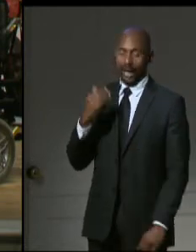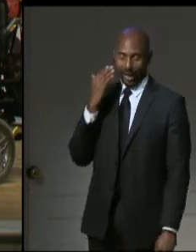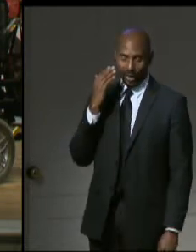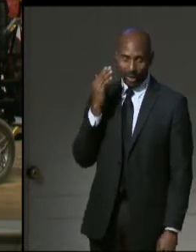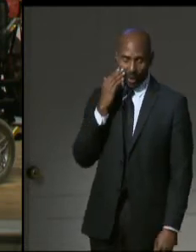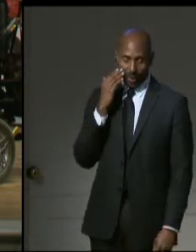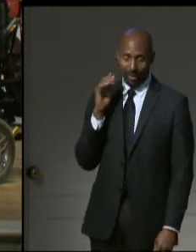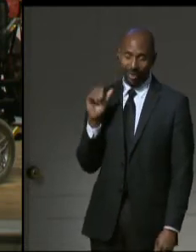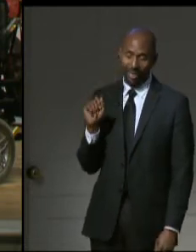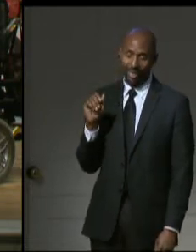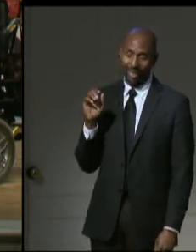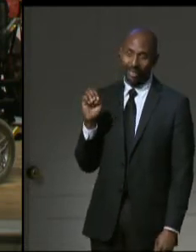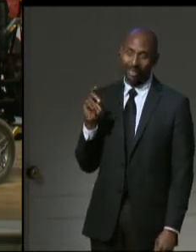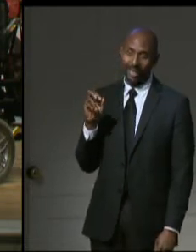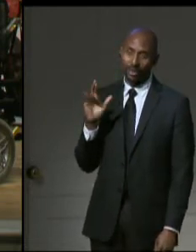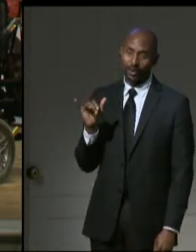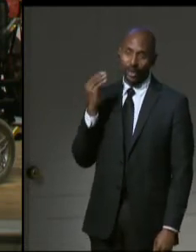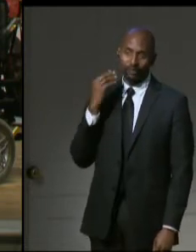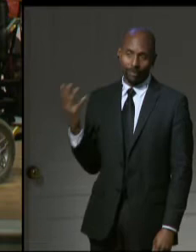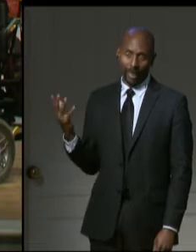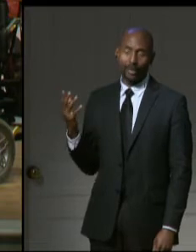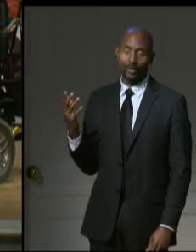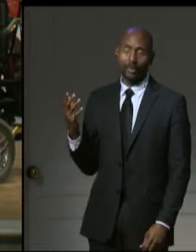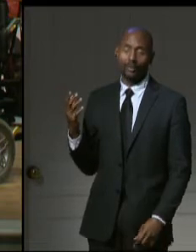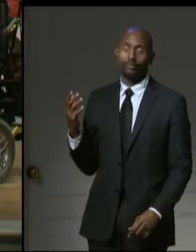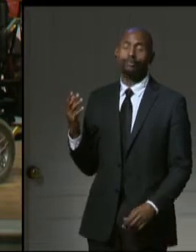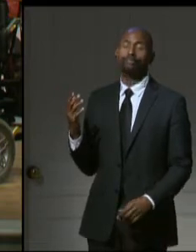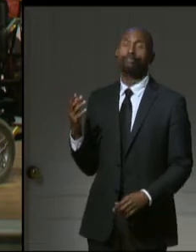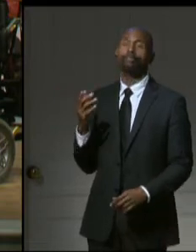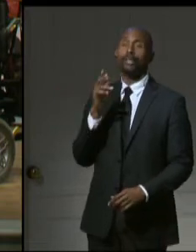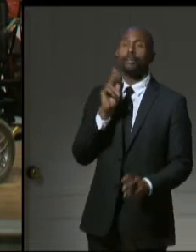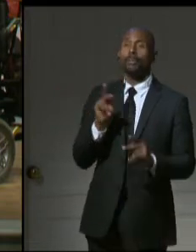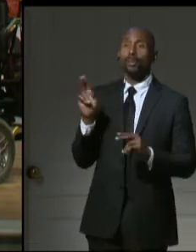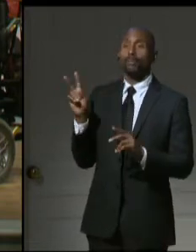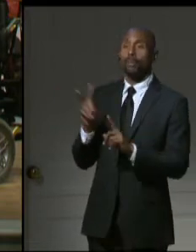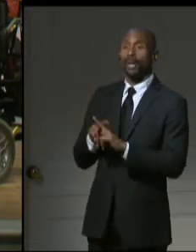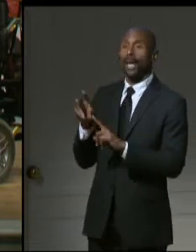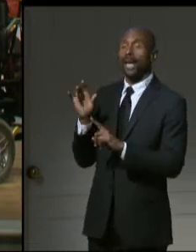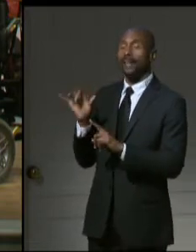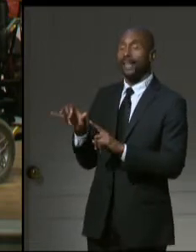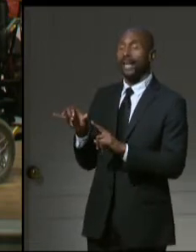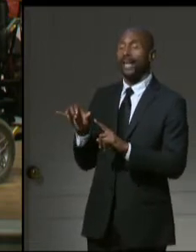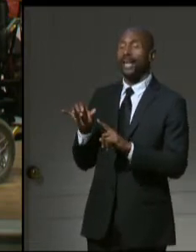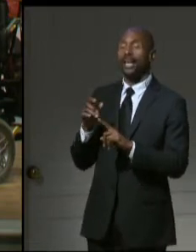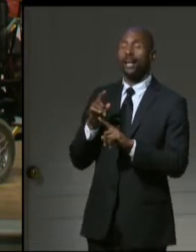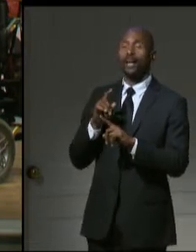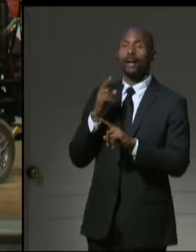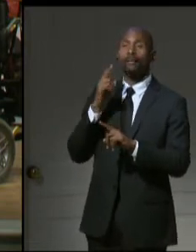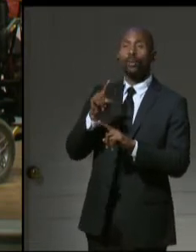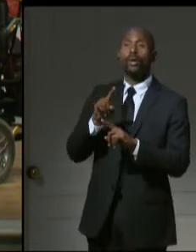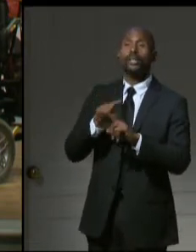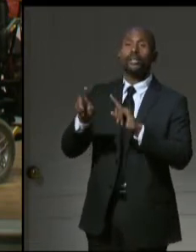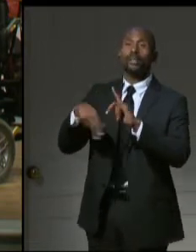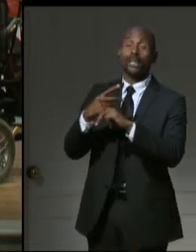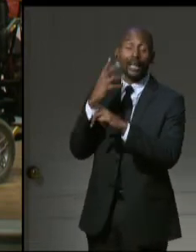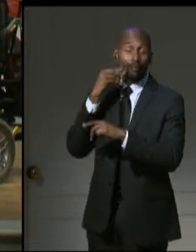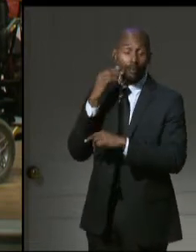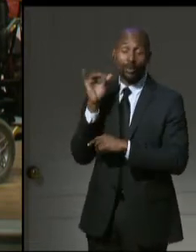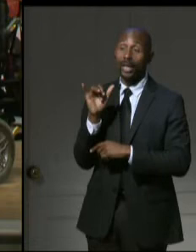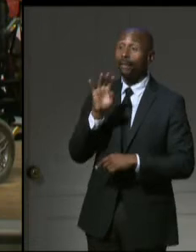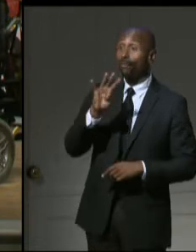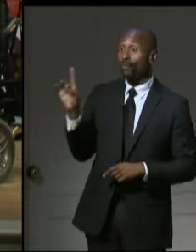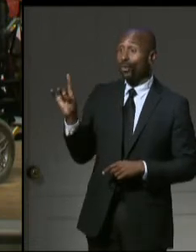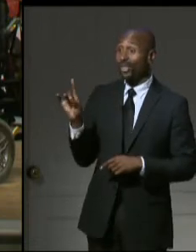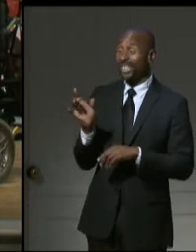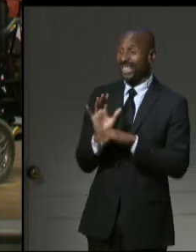the sensory information has been applied in a various different kind of experiences, like the 4D cinemas and whatnot, but that's